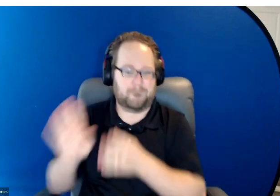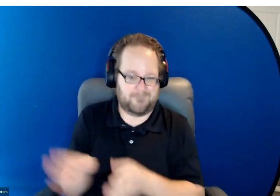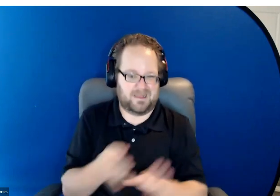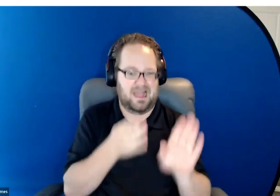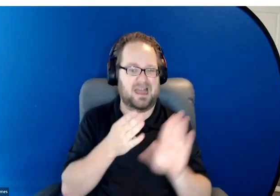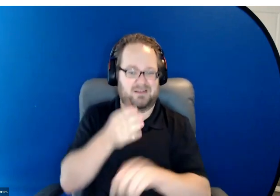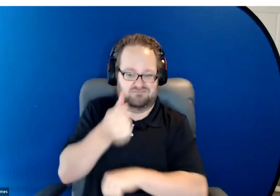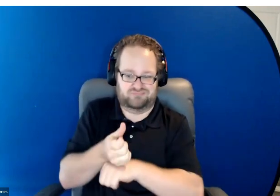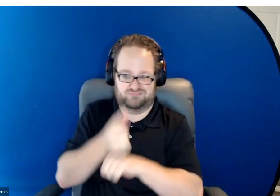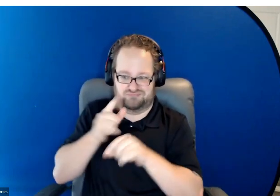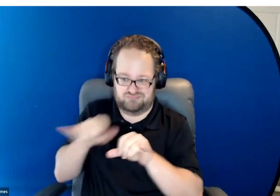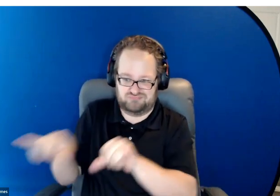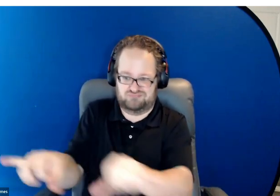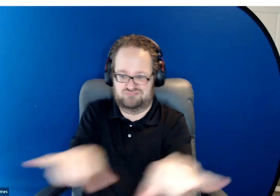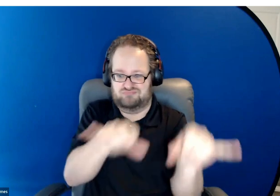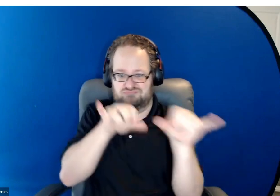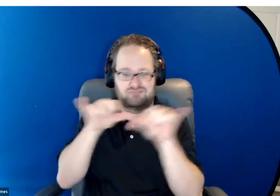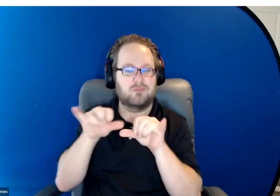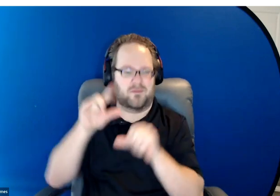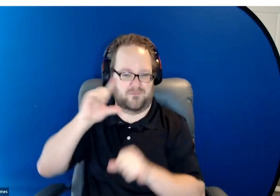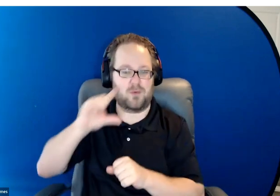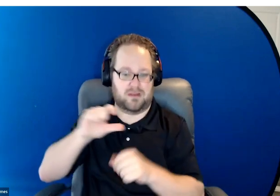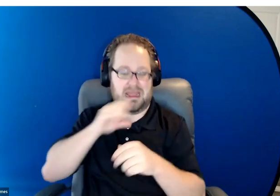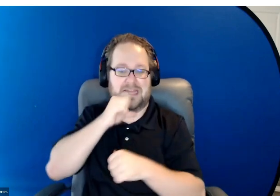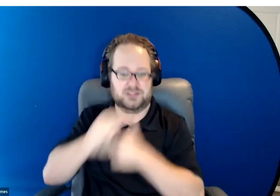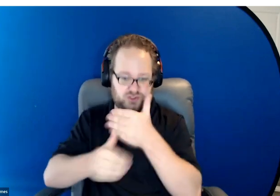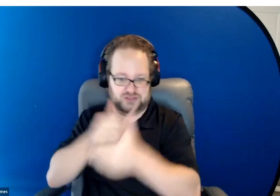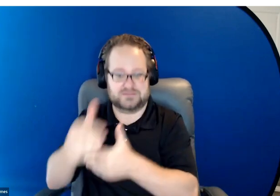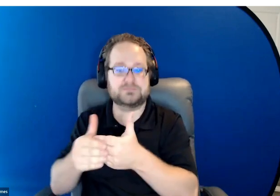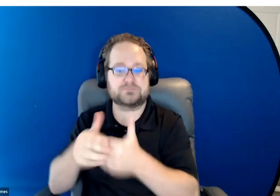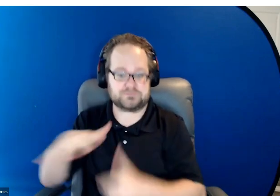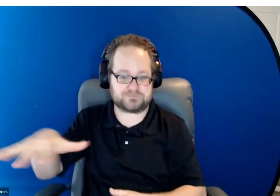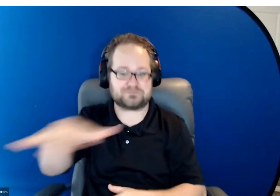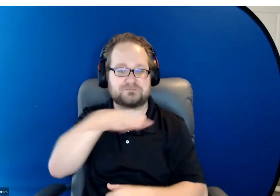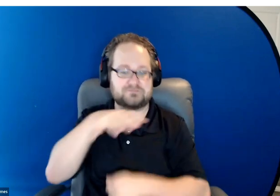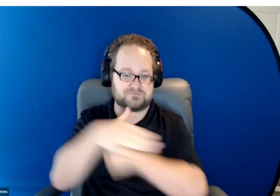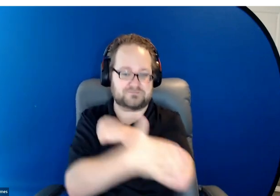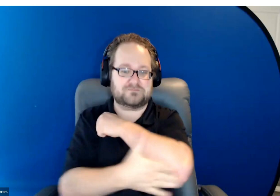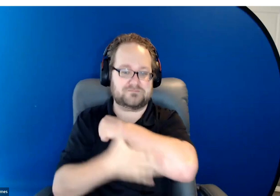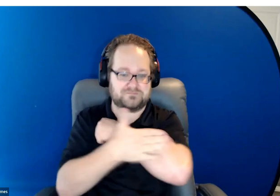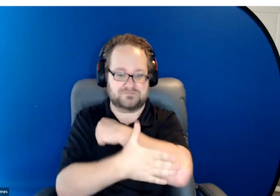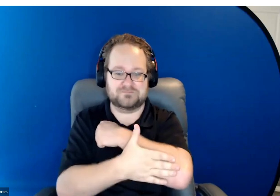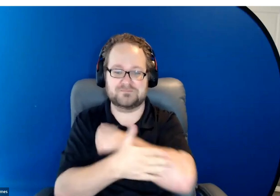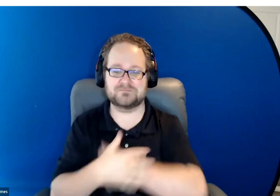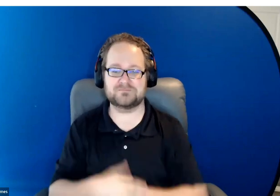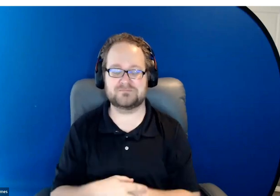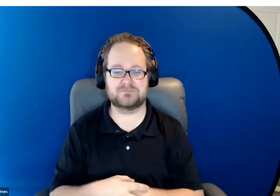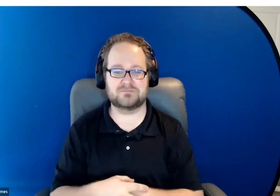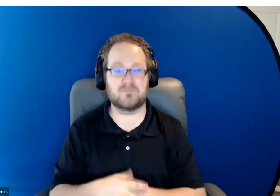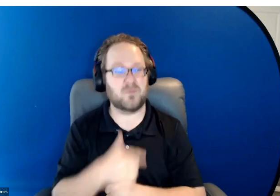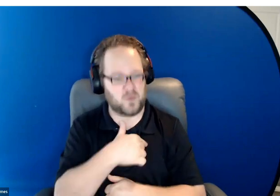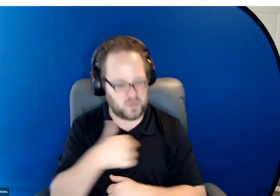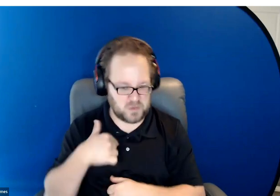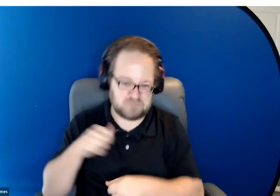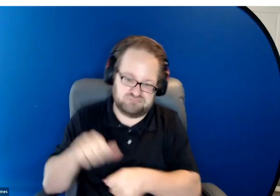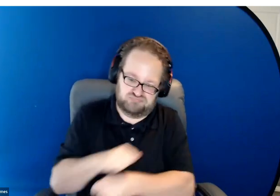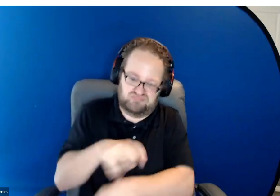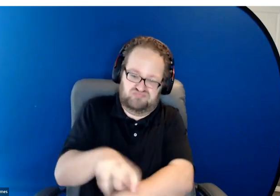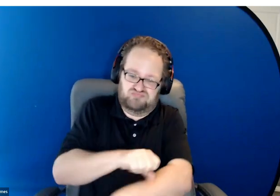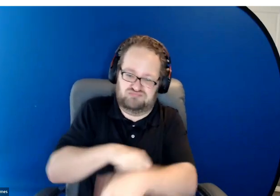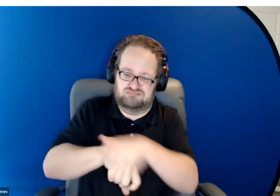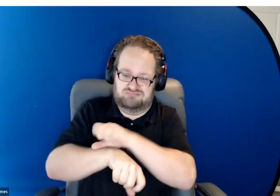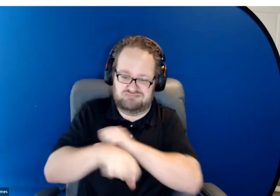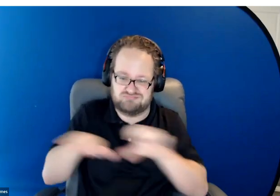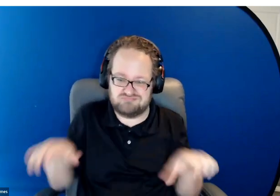deliberations led by ACL, but truly was a cross-federal government effort, and we